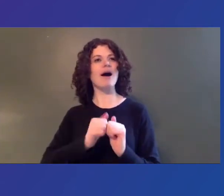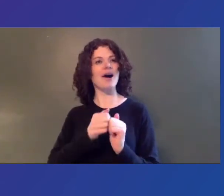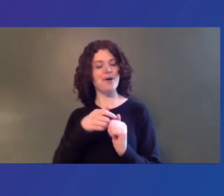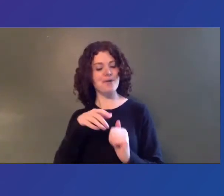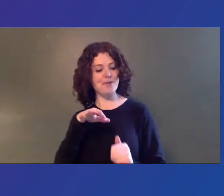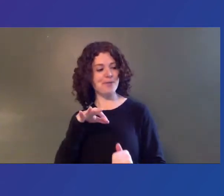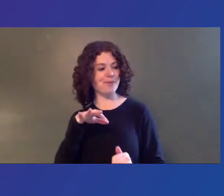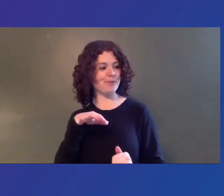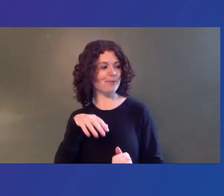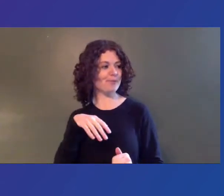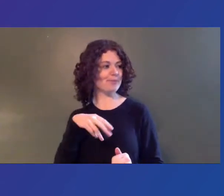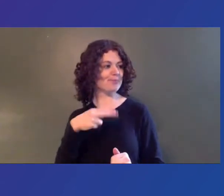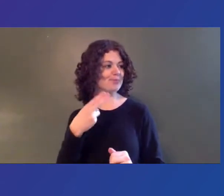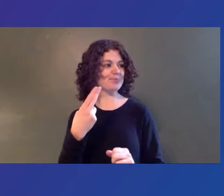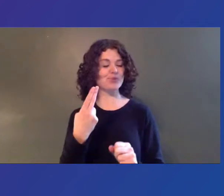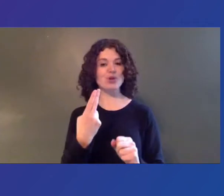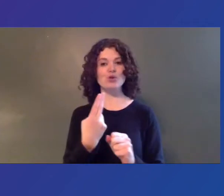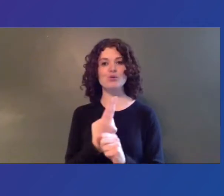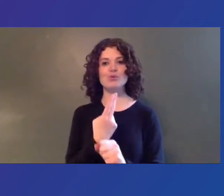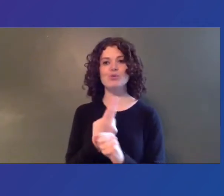use the experience as